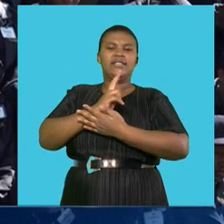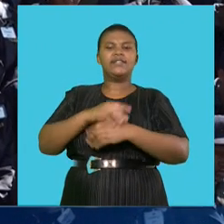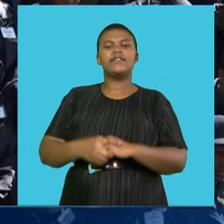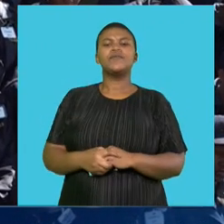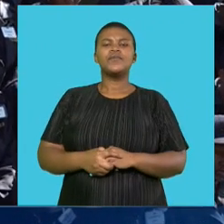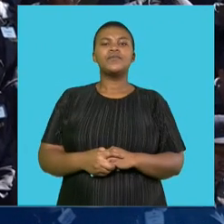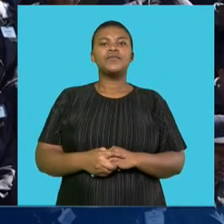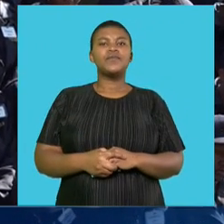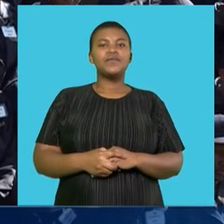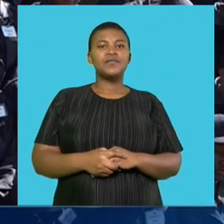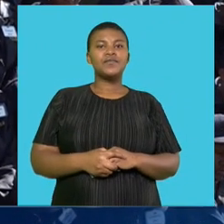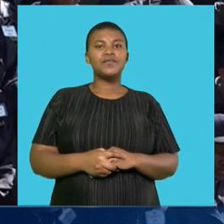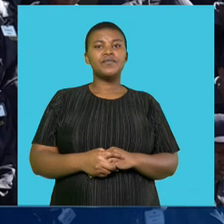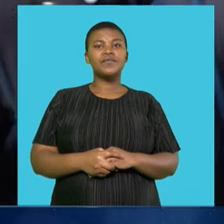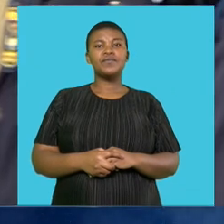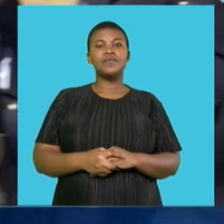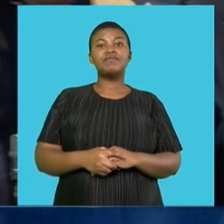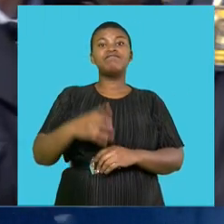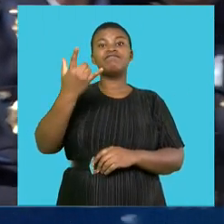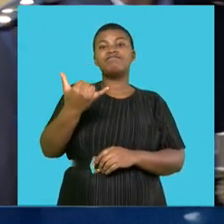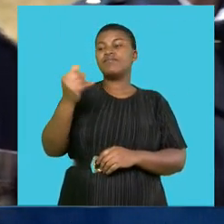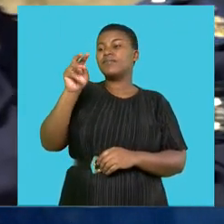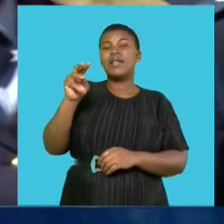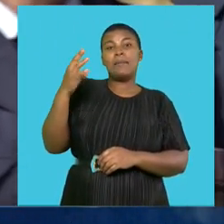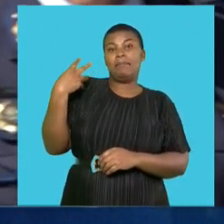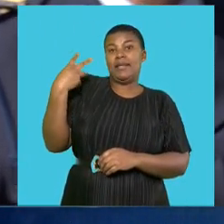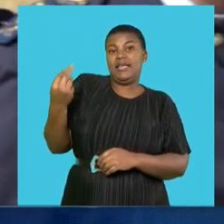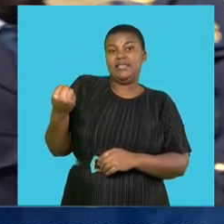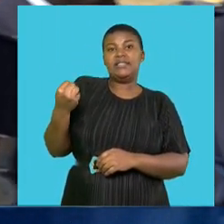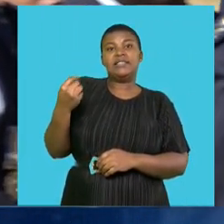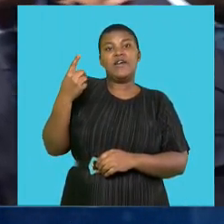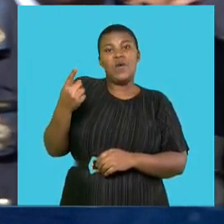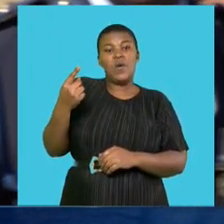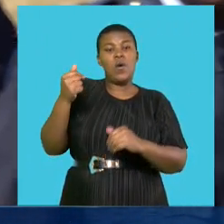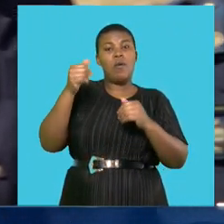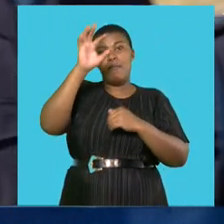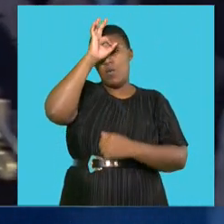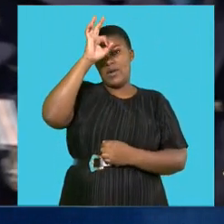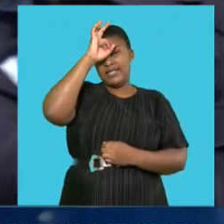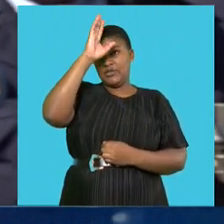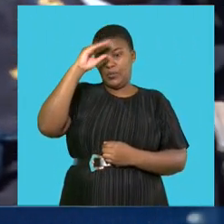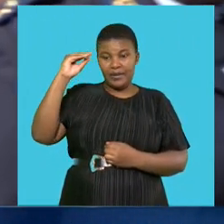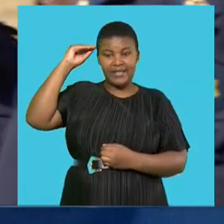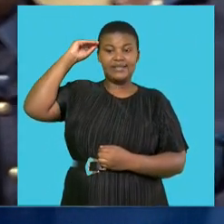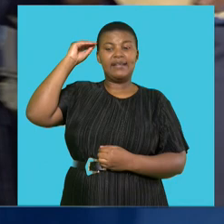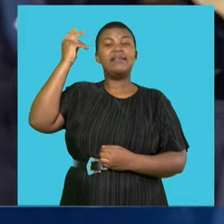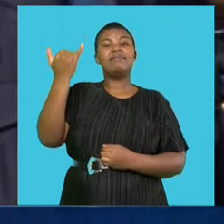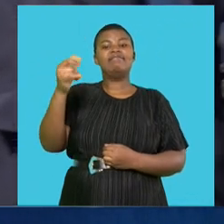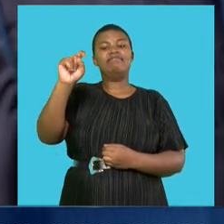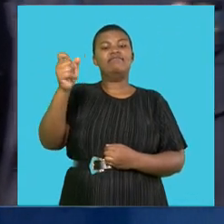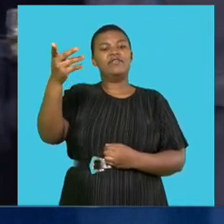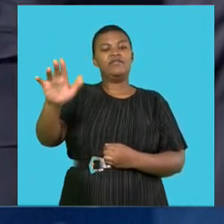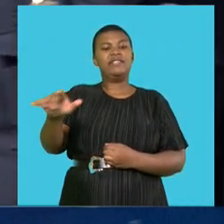ongungungoshe wa mapoyi isa kule lupegi kele uveza ugutile mklo melo etolonga mapoyi isa ea bandu ba kuleli